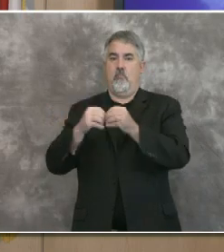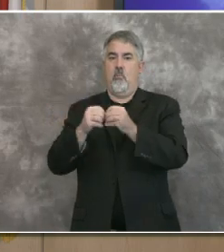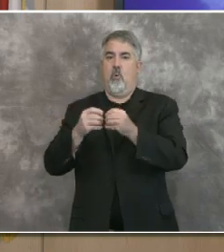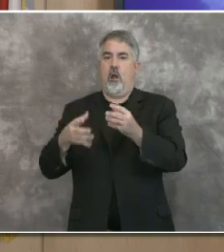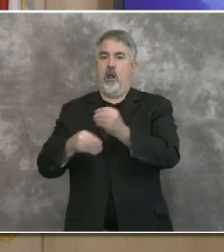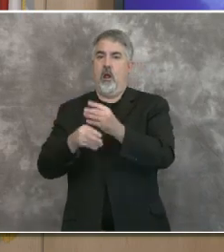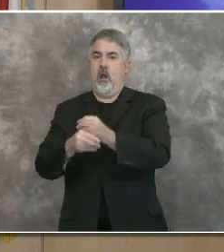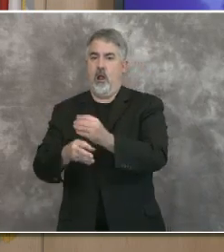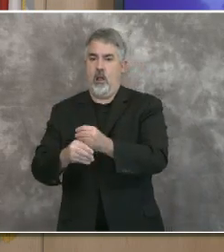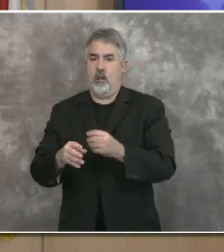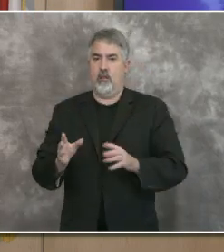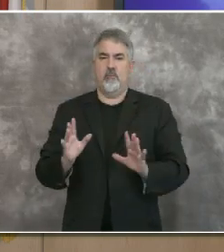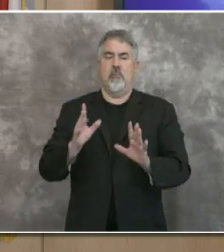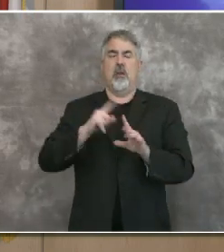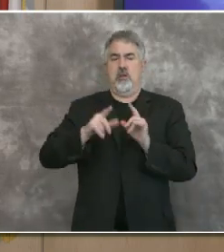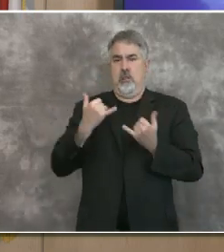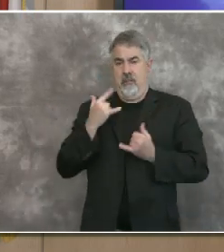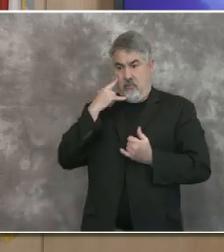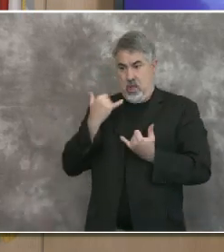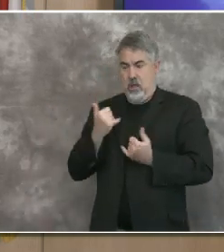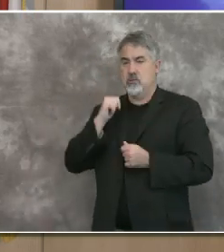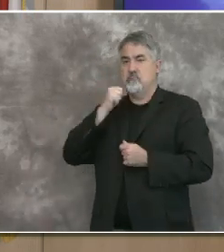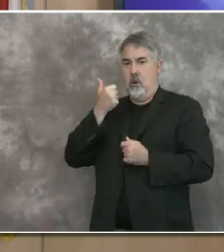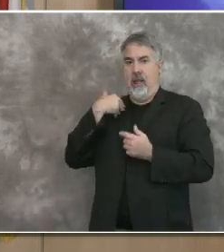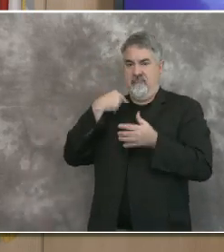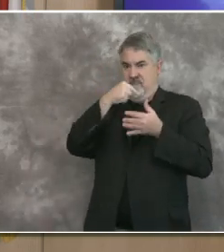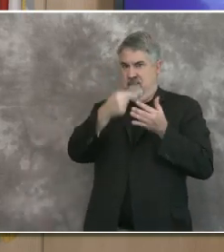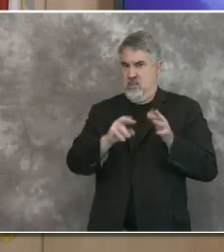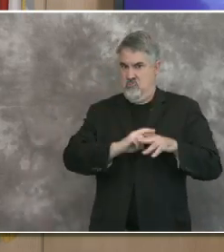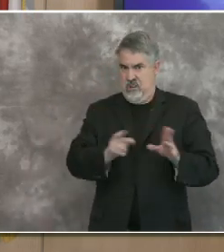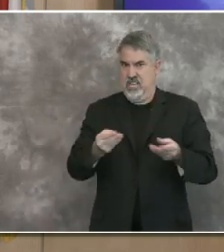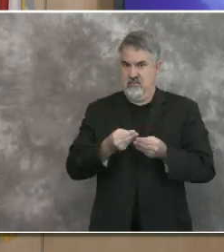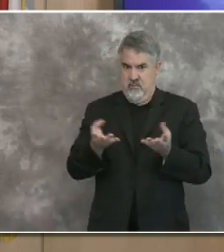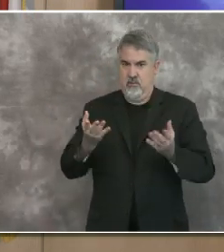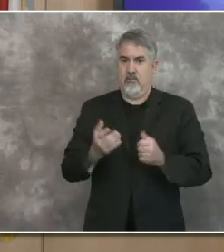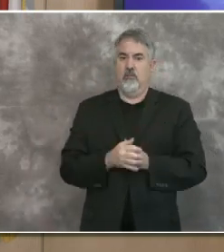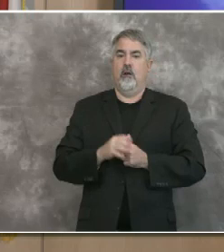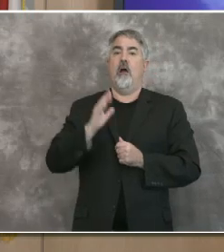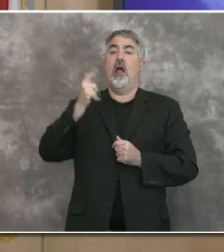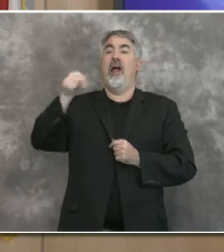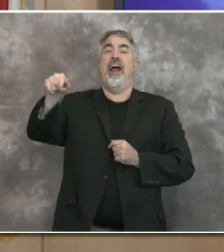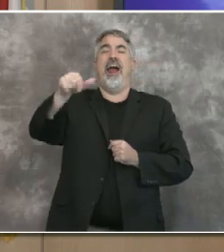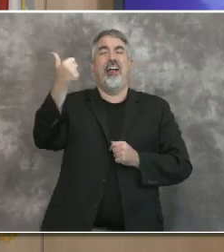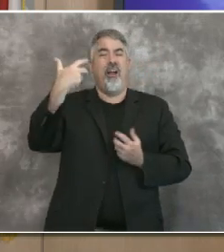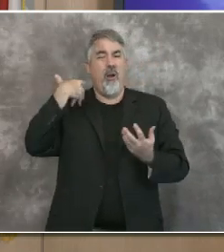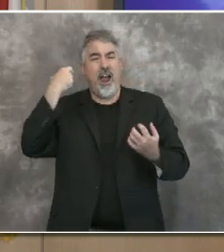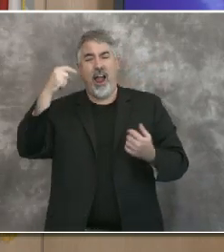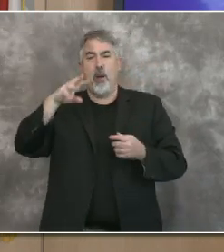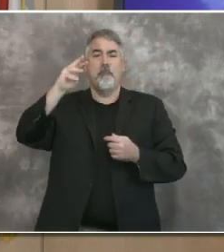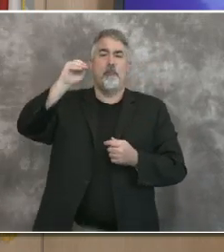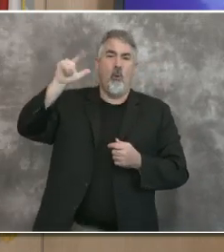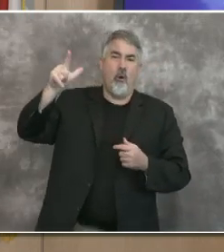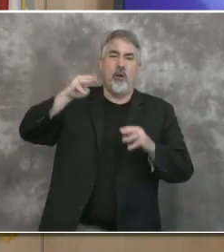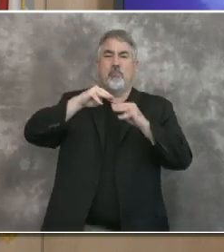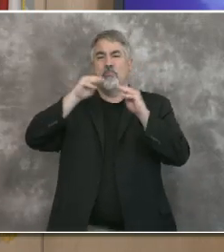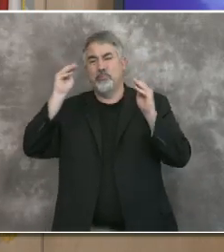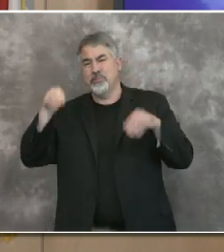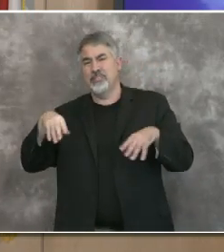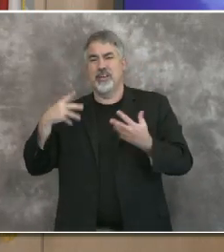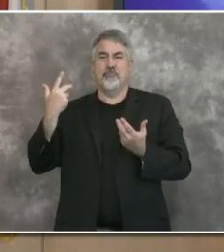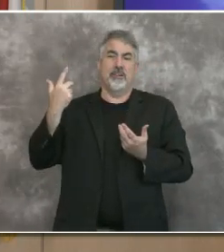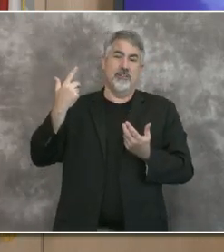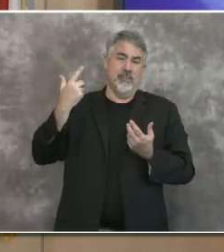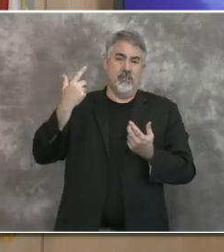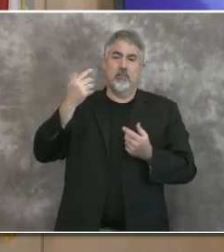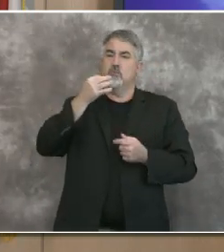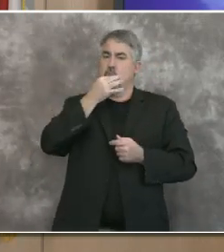like offices with physical distancing, seated dining at restaurants, shopping malls, outdoor museums. Those are, they said, coming soon,